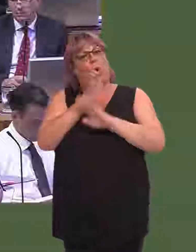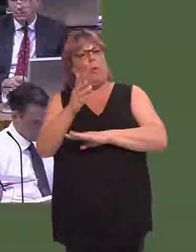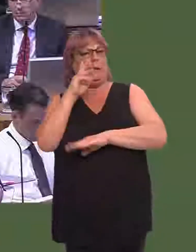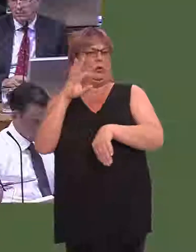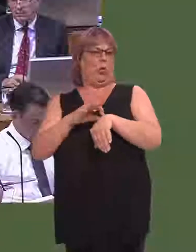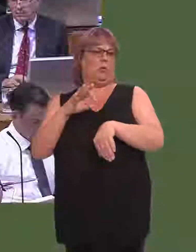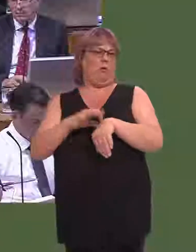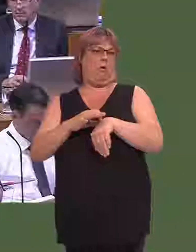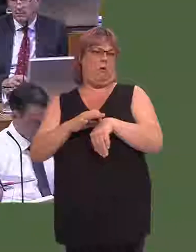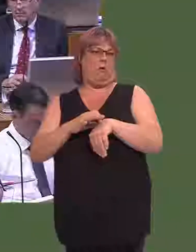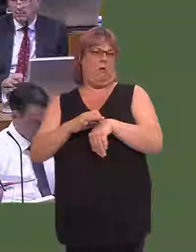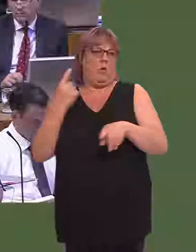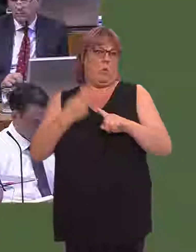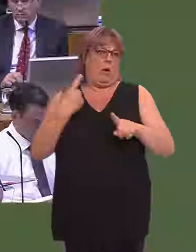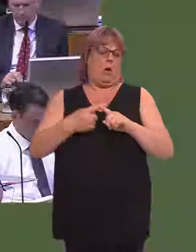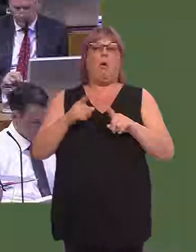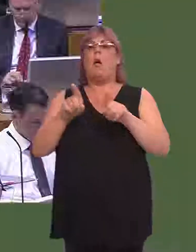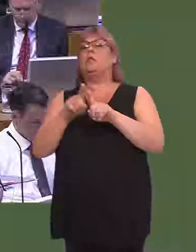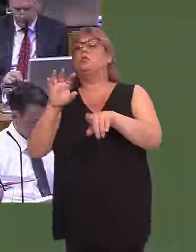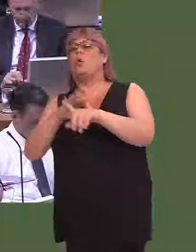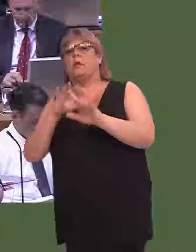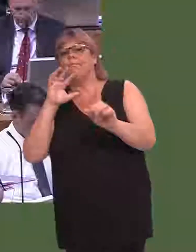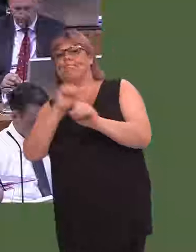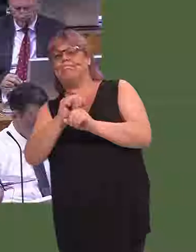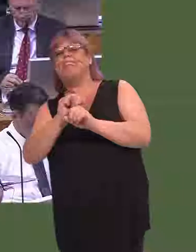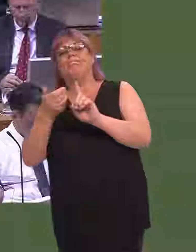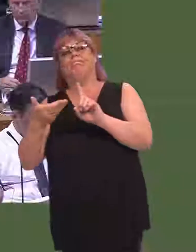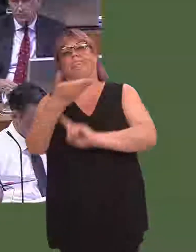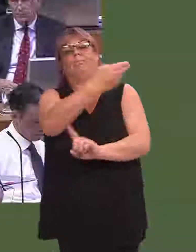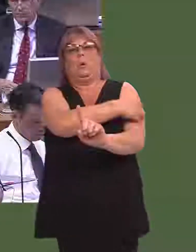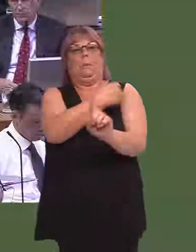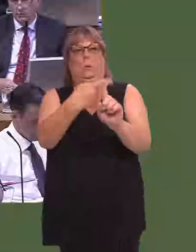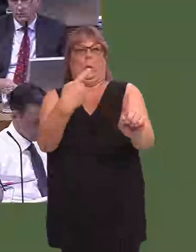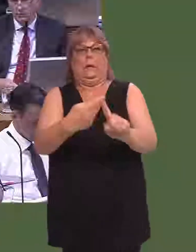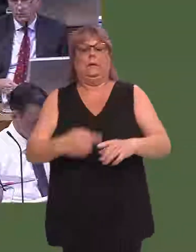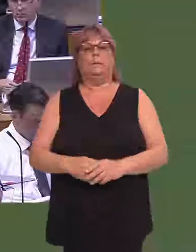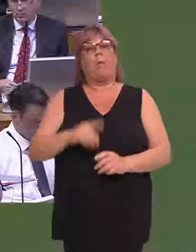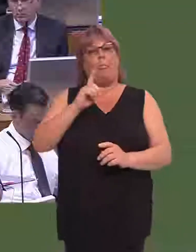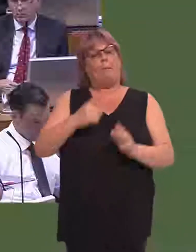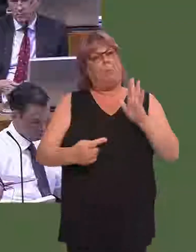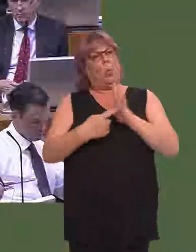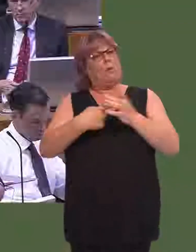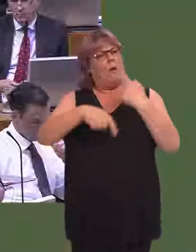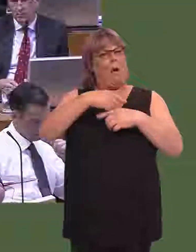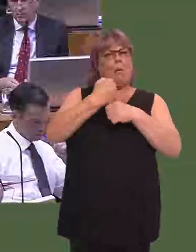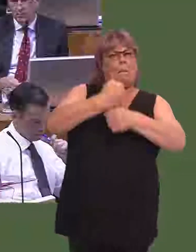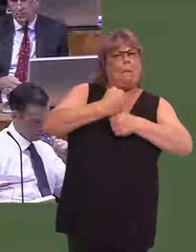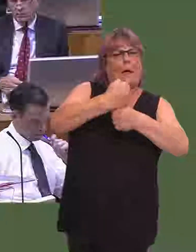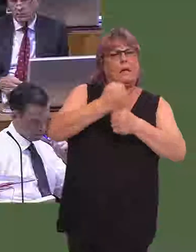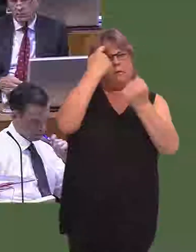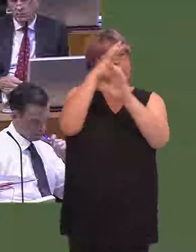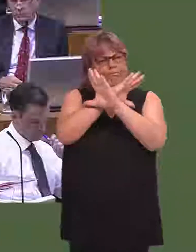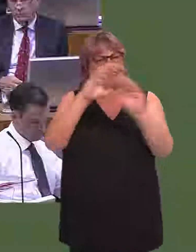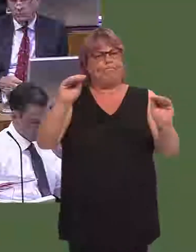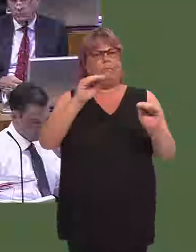come forward as early as possible and for GPs to refer as quickly as possible. And that is something that is hugely important in terms of the campaigns that